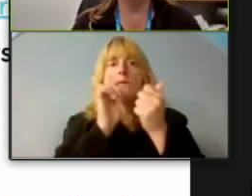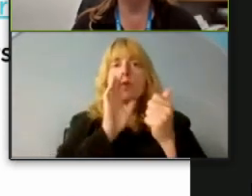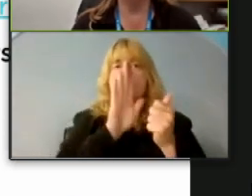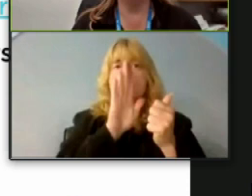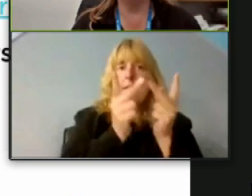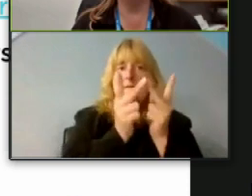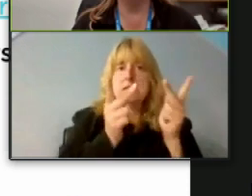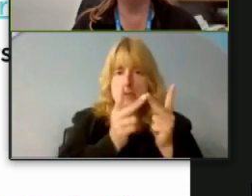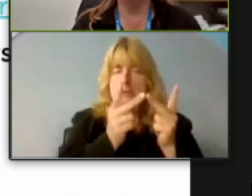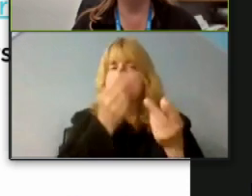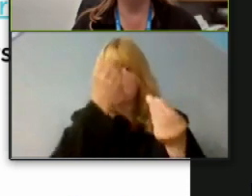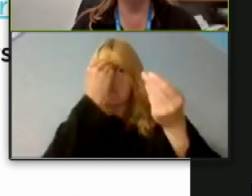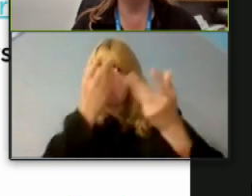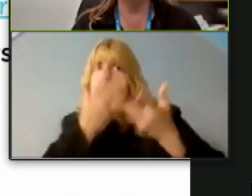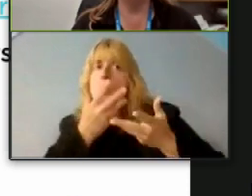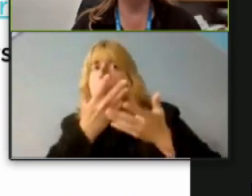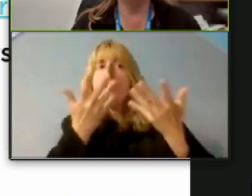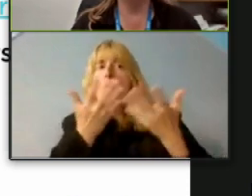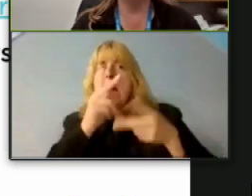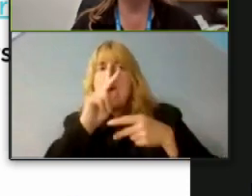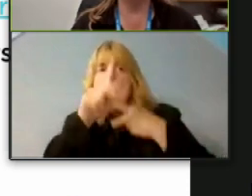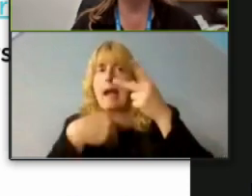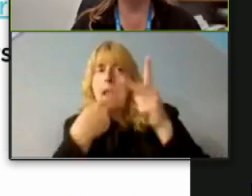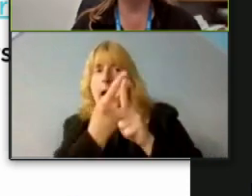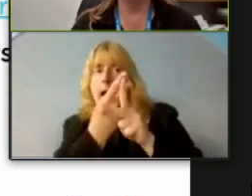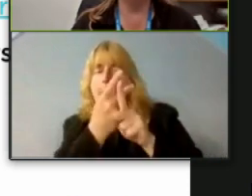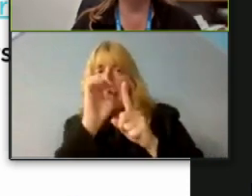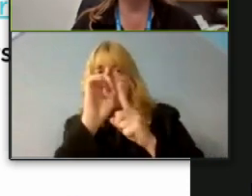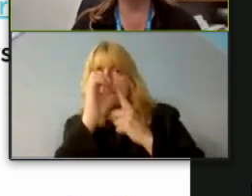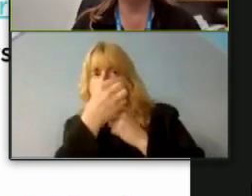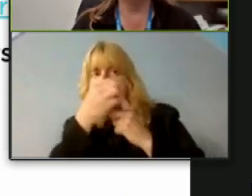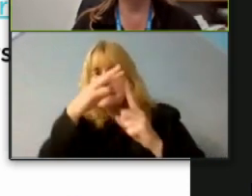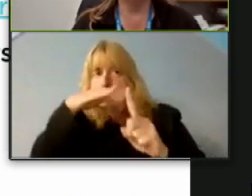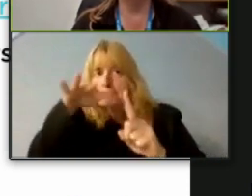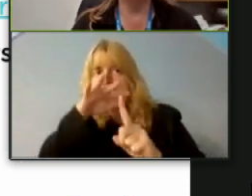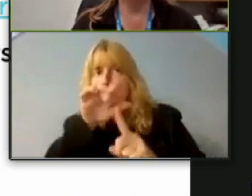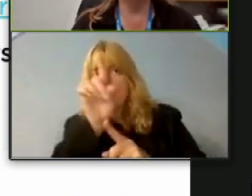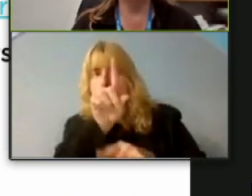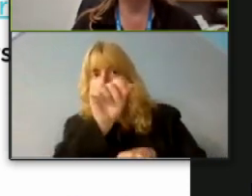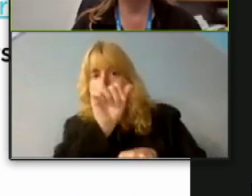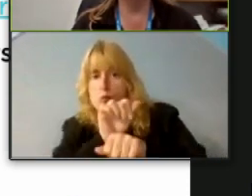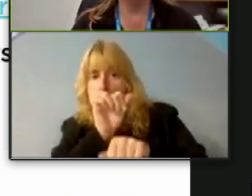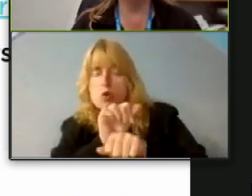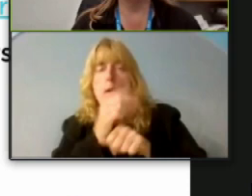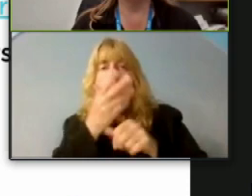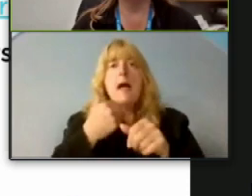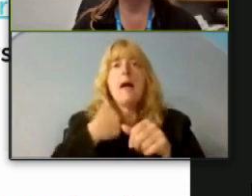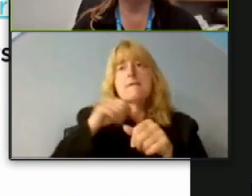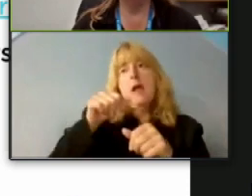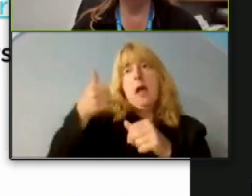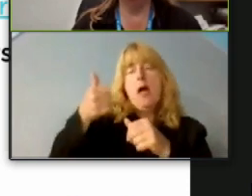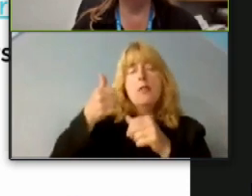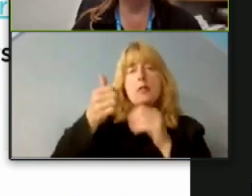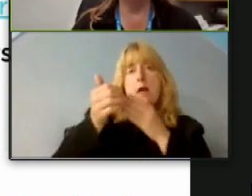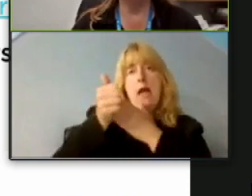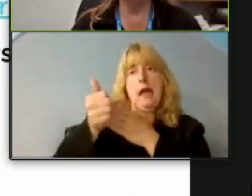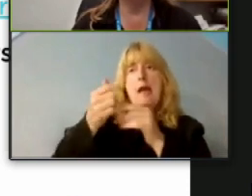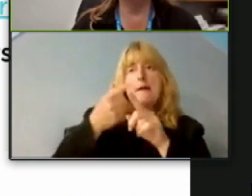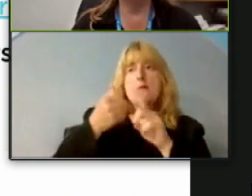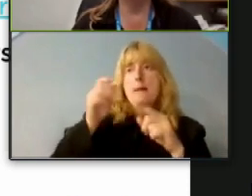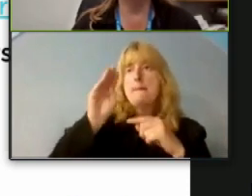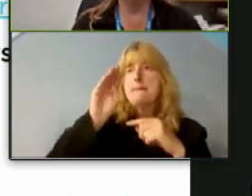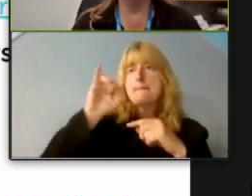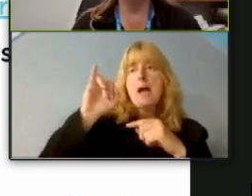of environment that you are working within, there is additional guidance, perhaps by MyOSHA, especially food handlers